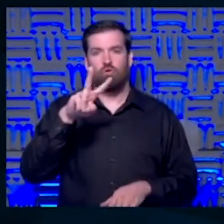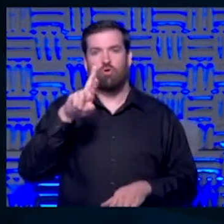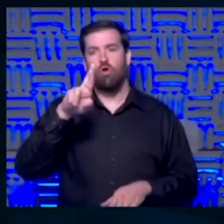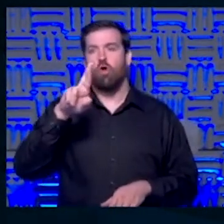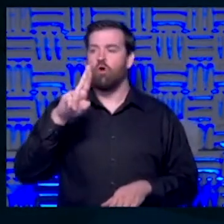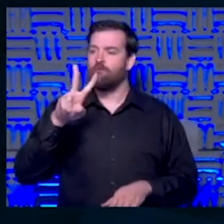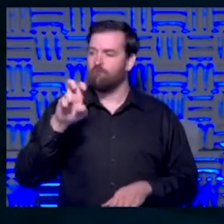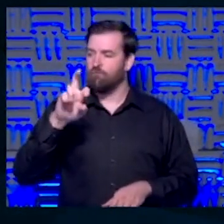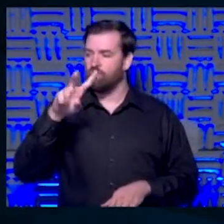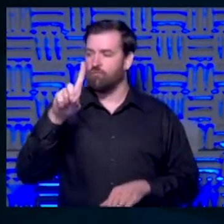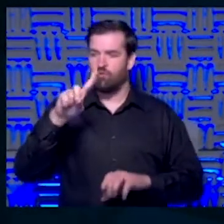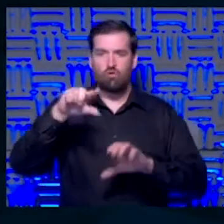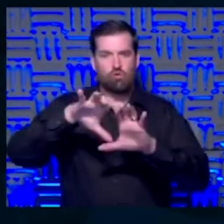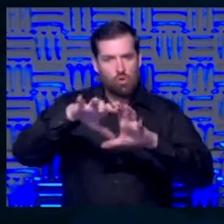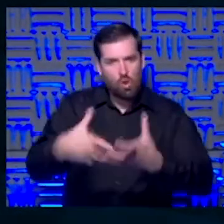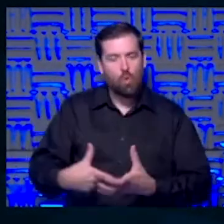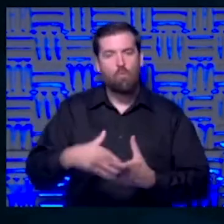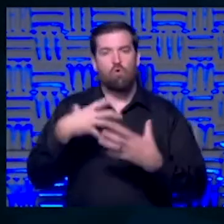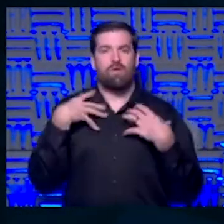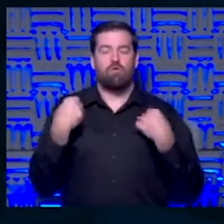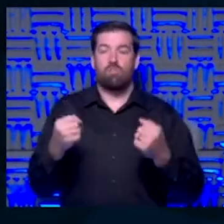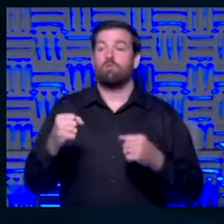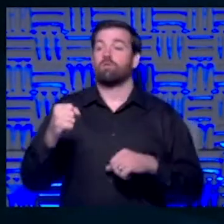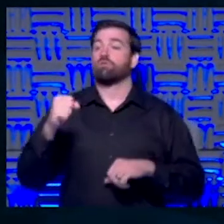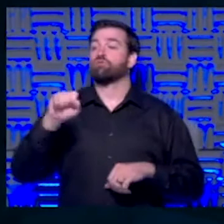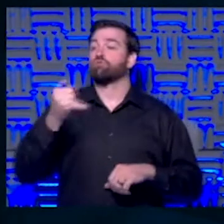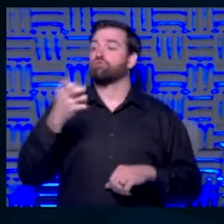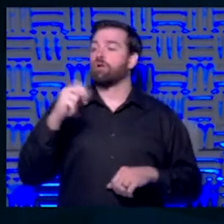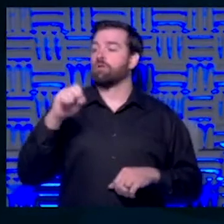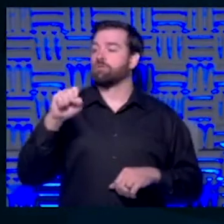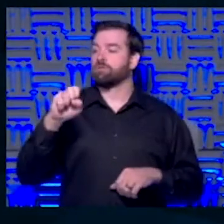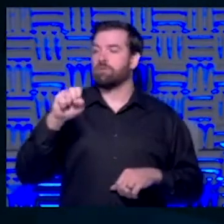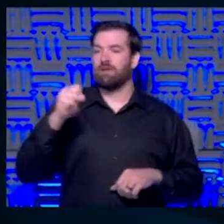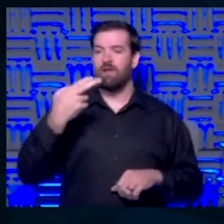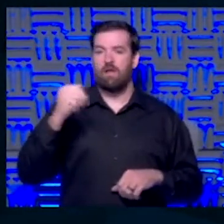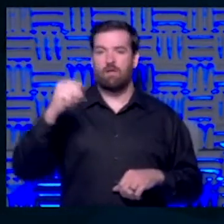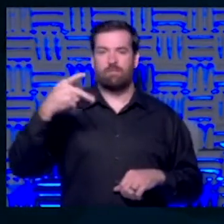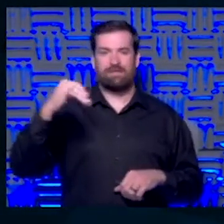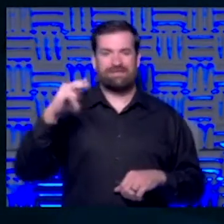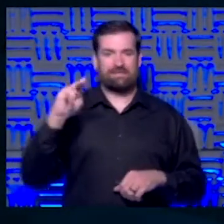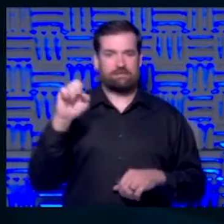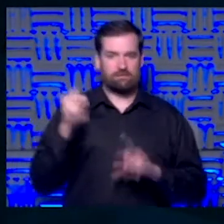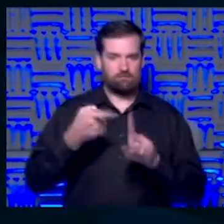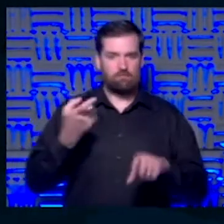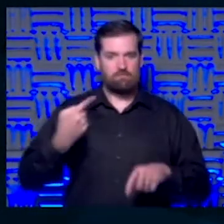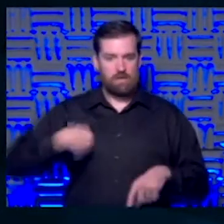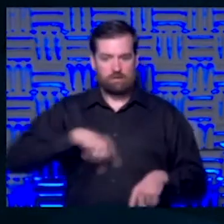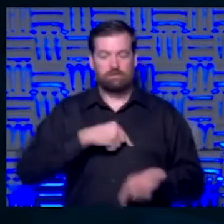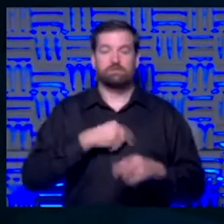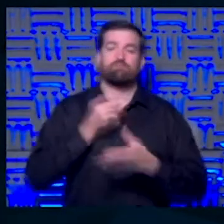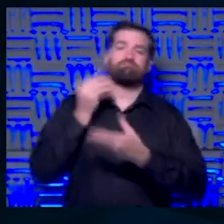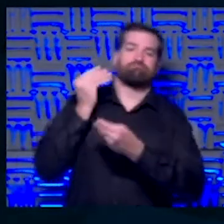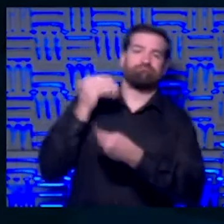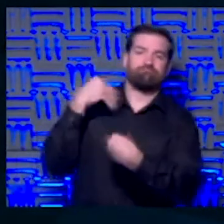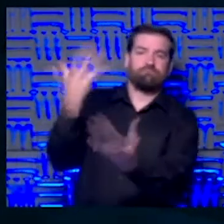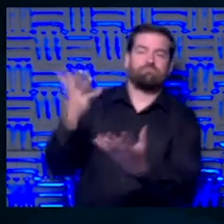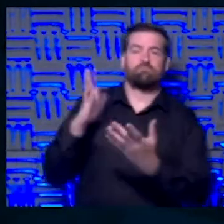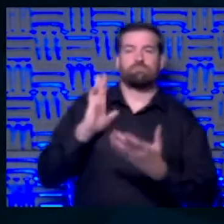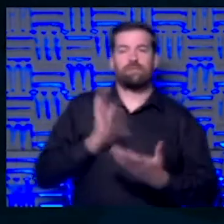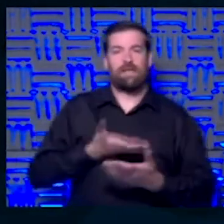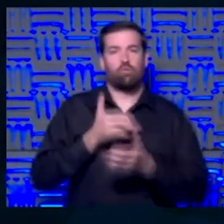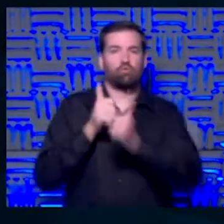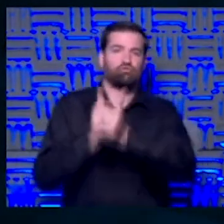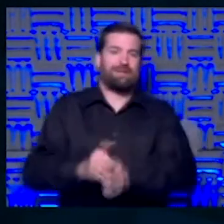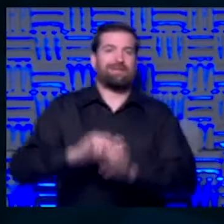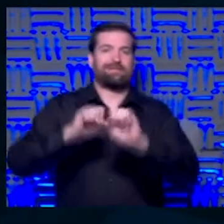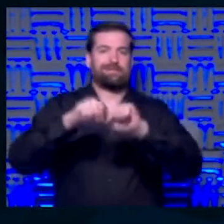Initiatives. We're the one, and Johns Hopkins gets it from us. We get the numbers of positive tests are fed into our epidemiology tracking